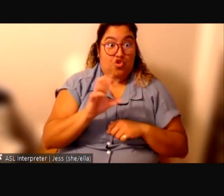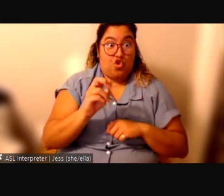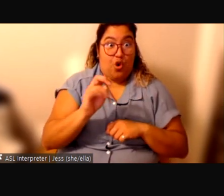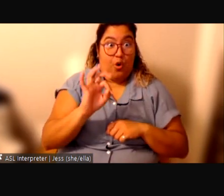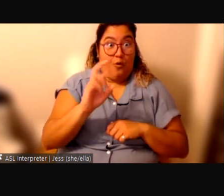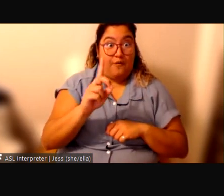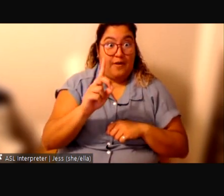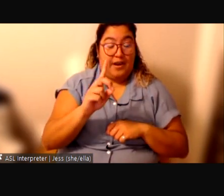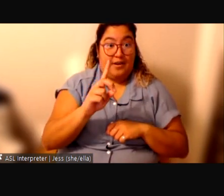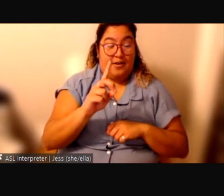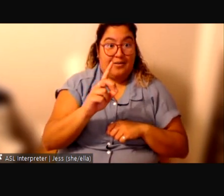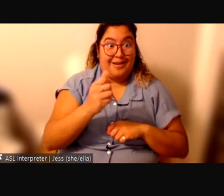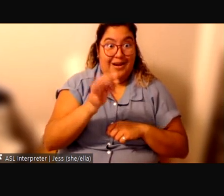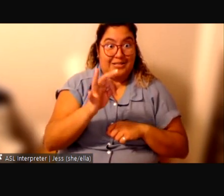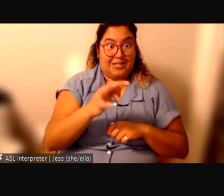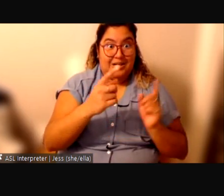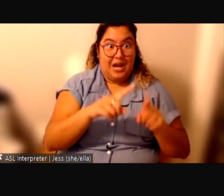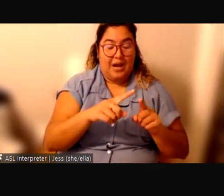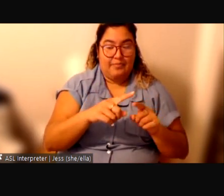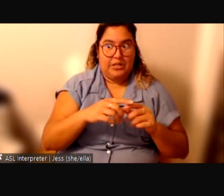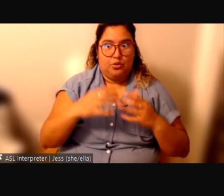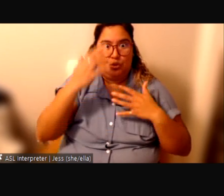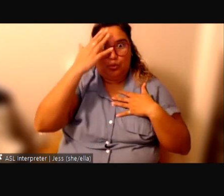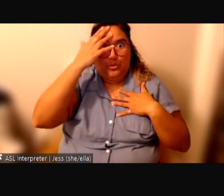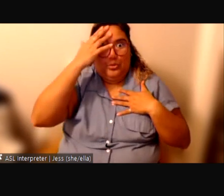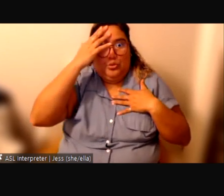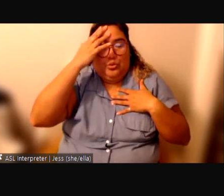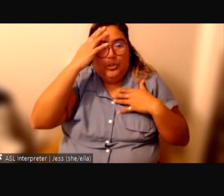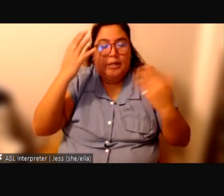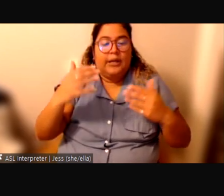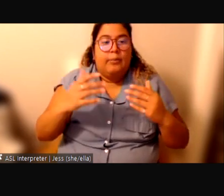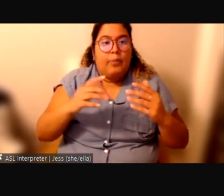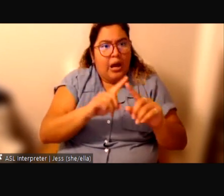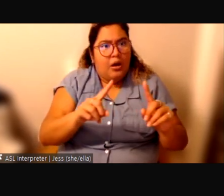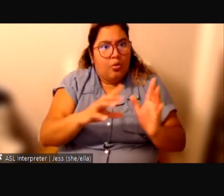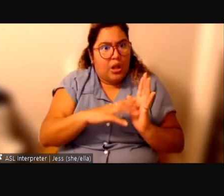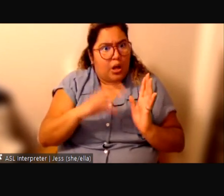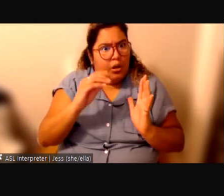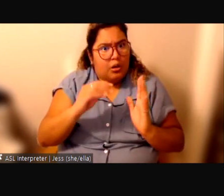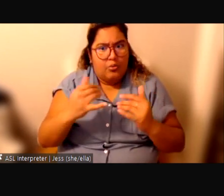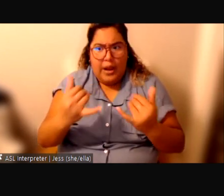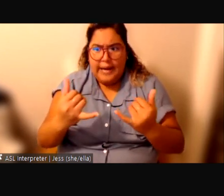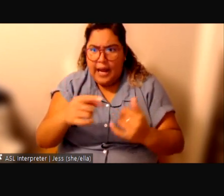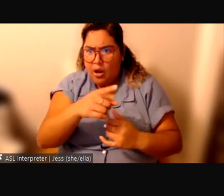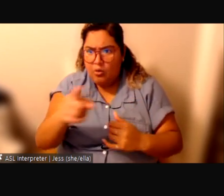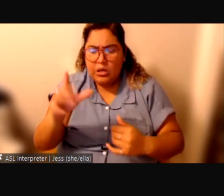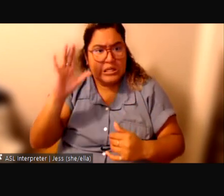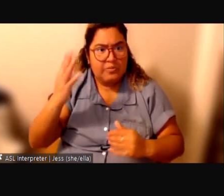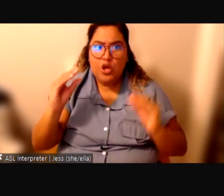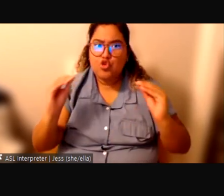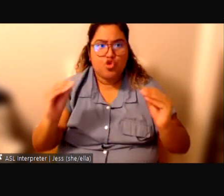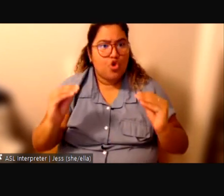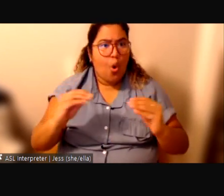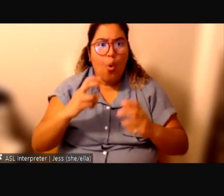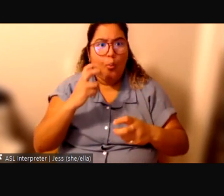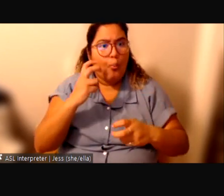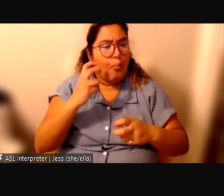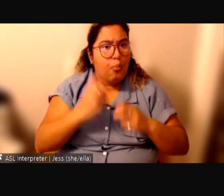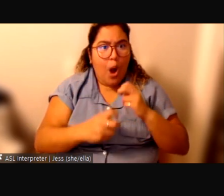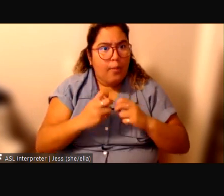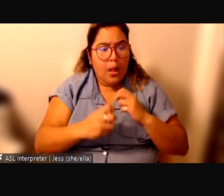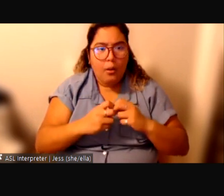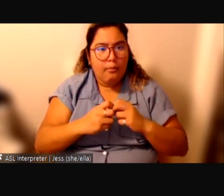So at this point, we are not hearing about any issues related to access to testing. We have